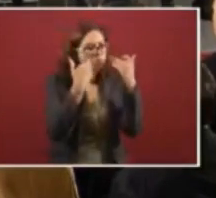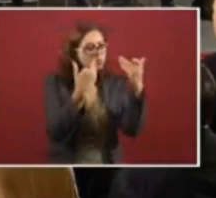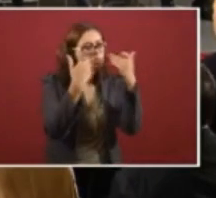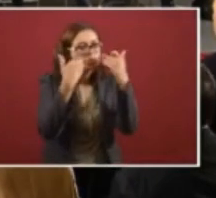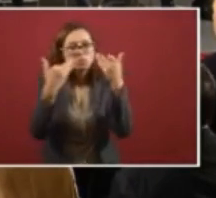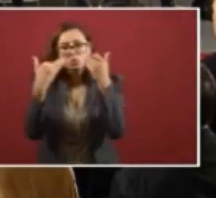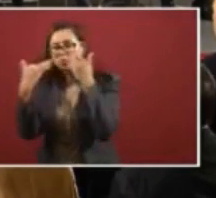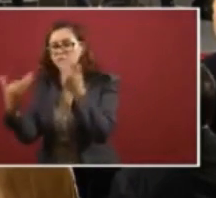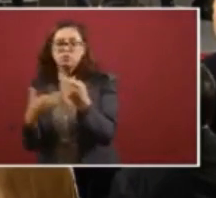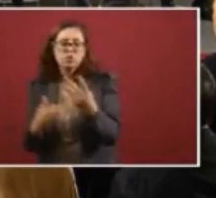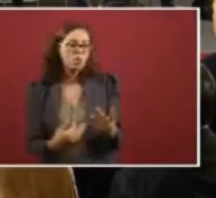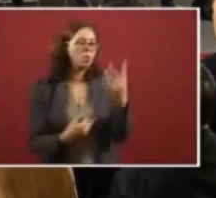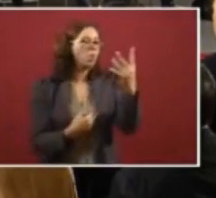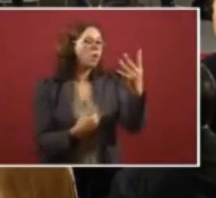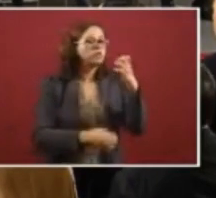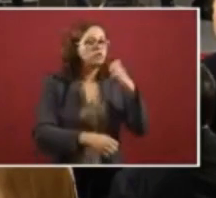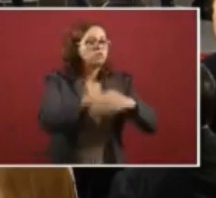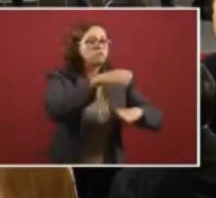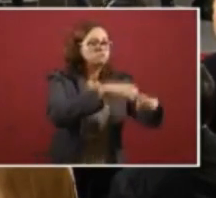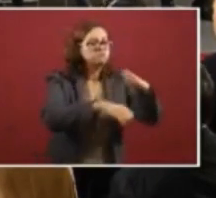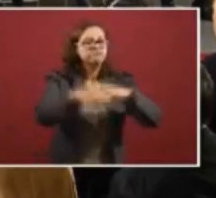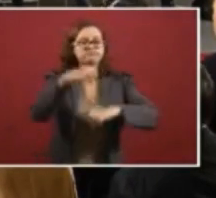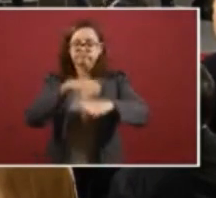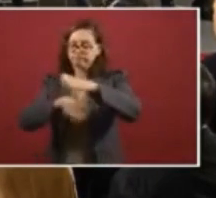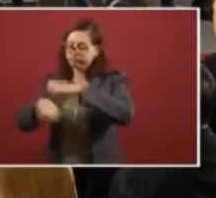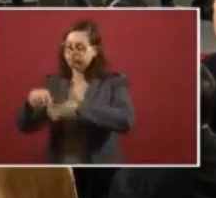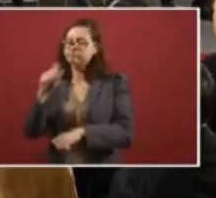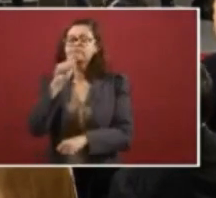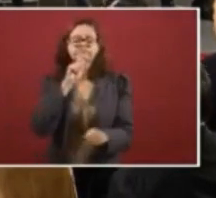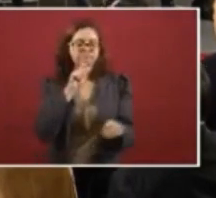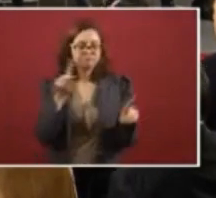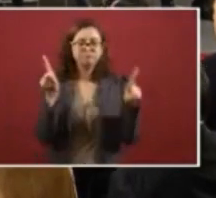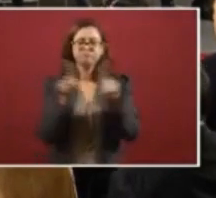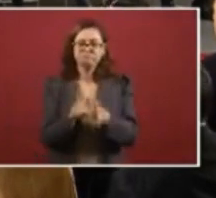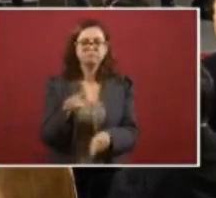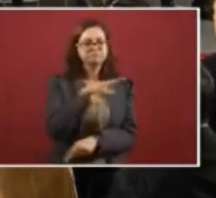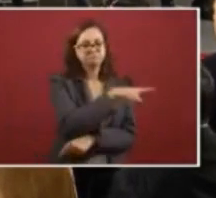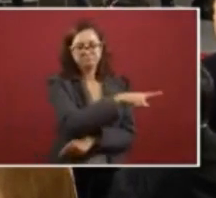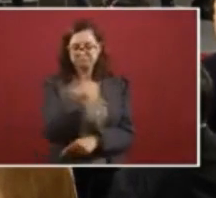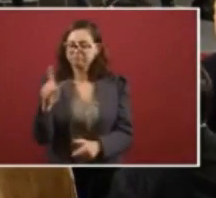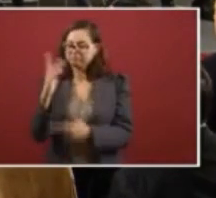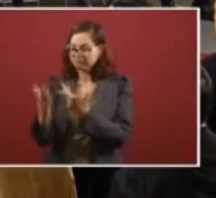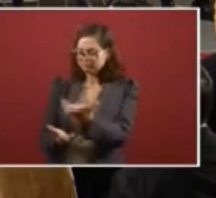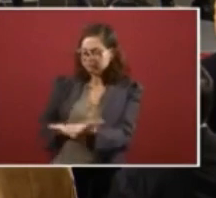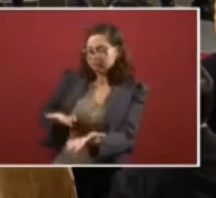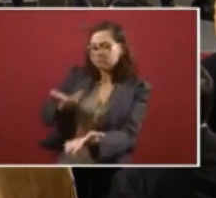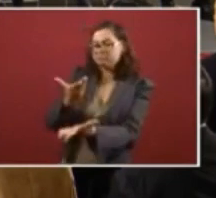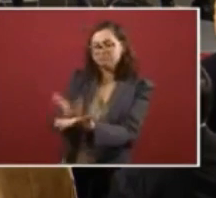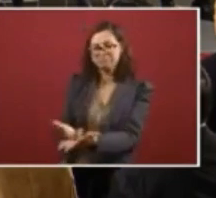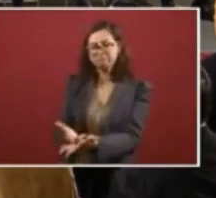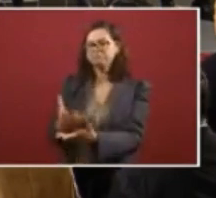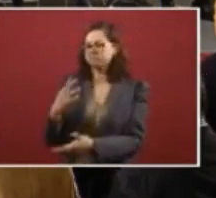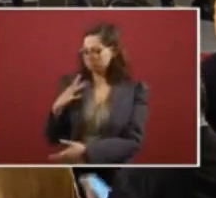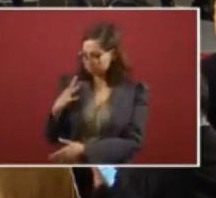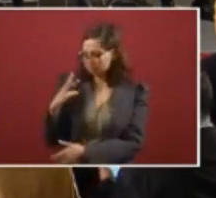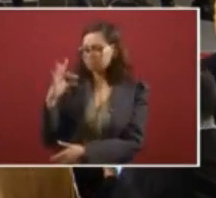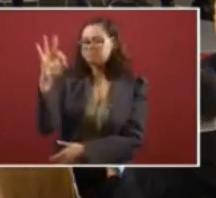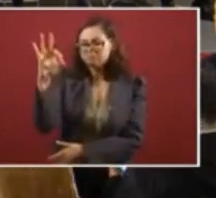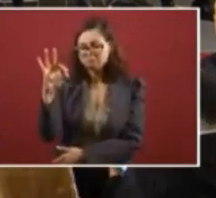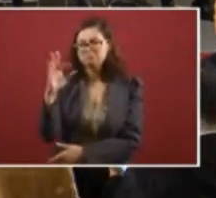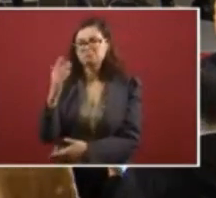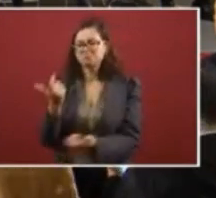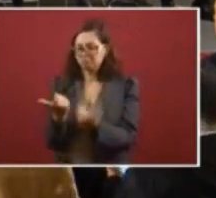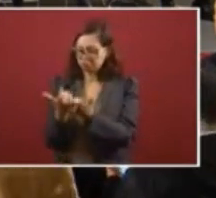Antonio del Valle and myself, each one of the companies that they had definitively put on the table